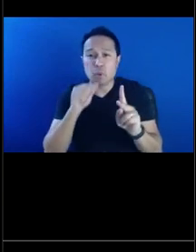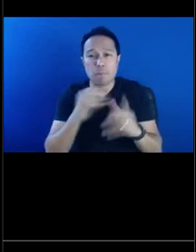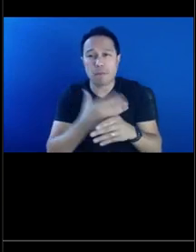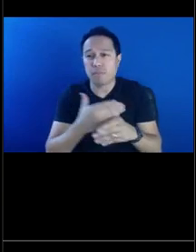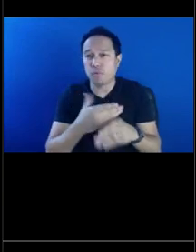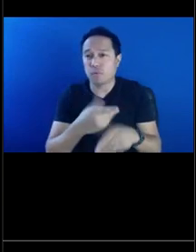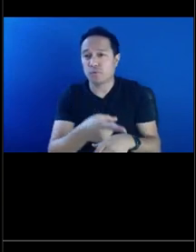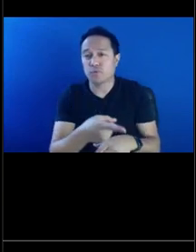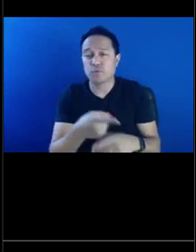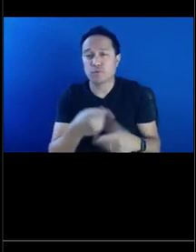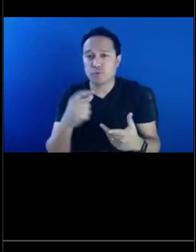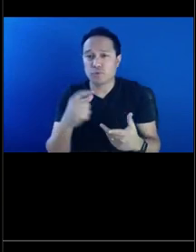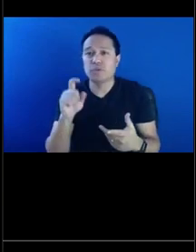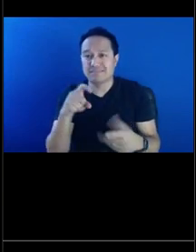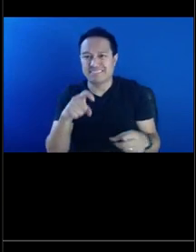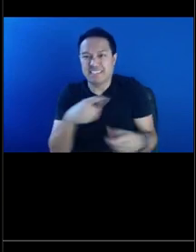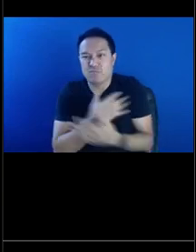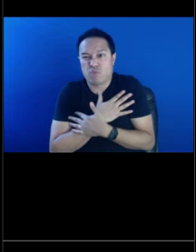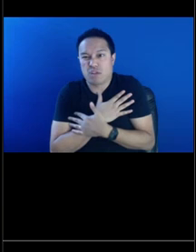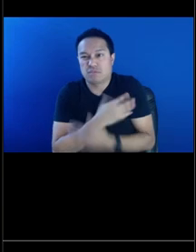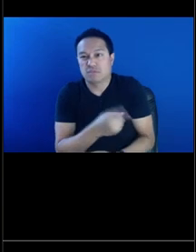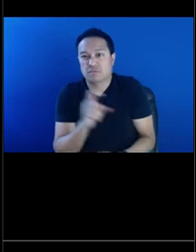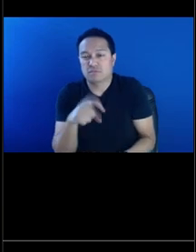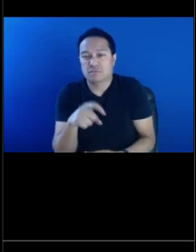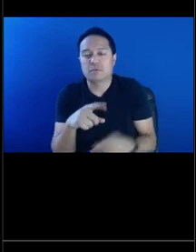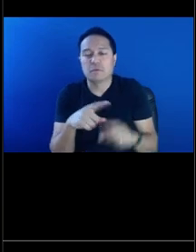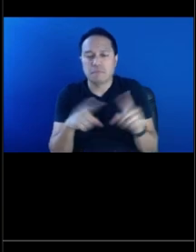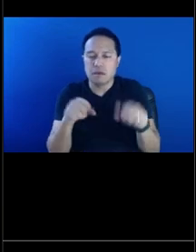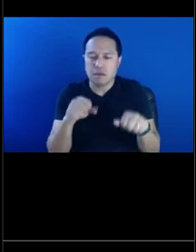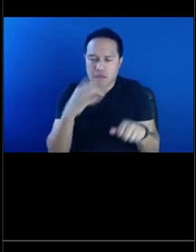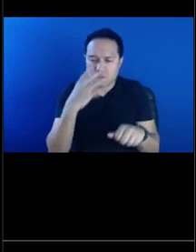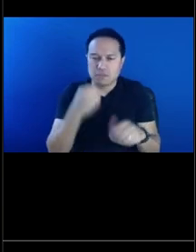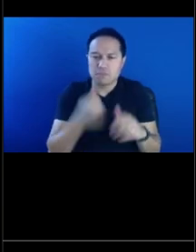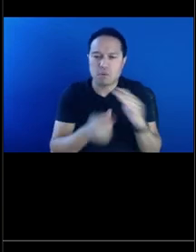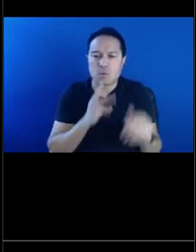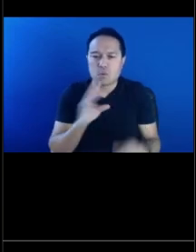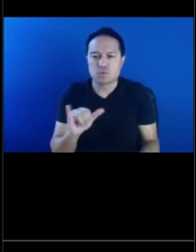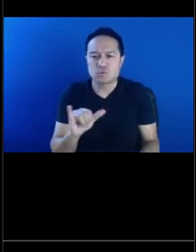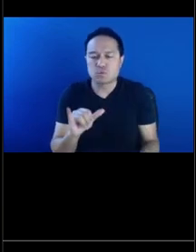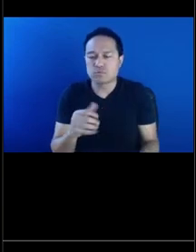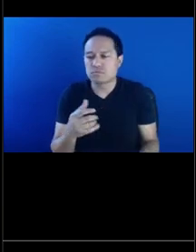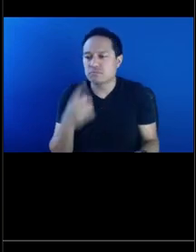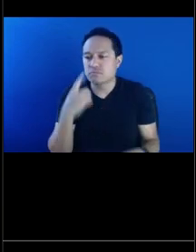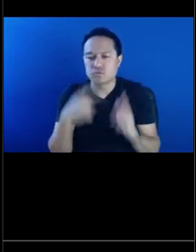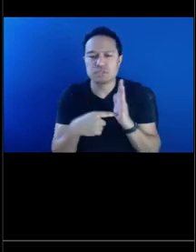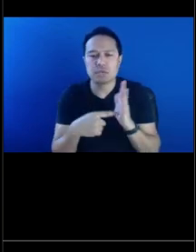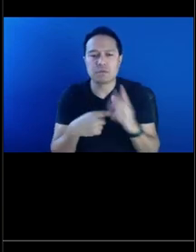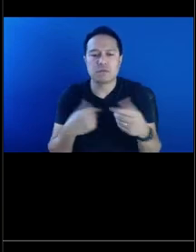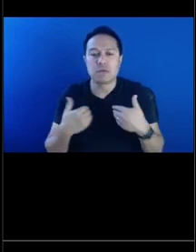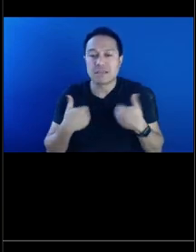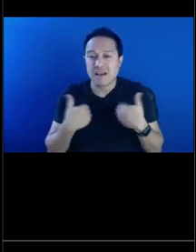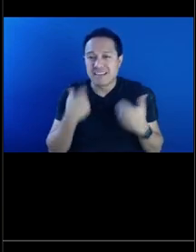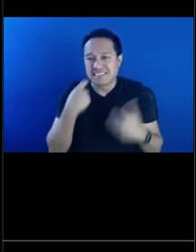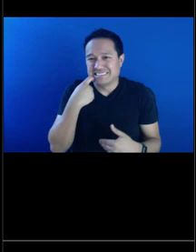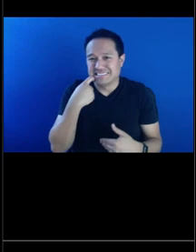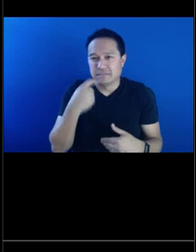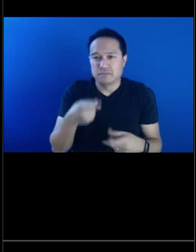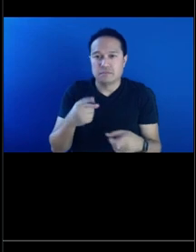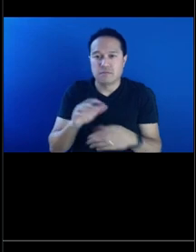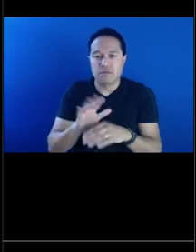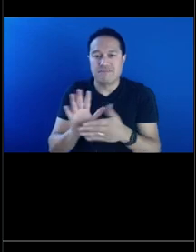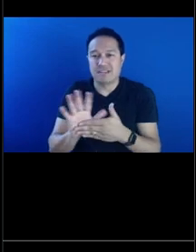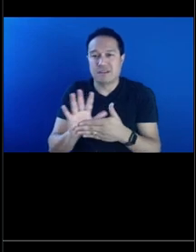need that rest. But they can sleep underwater too. So like, for example, that young seal that we just saw in the video that